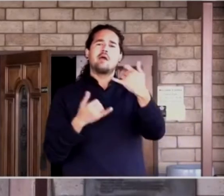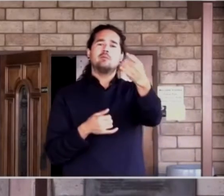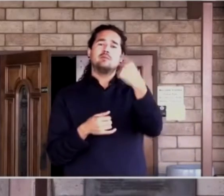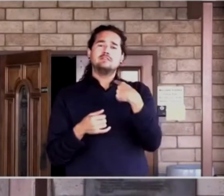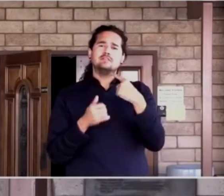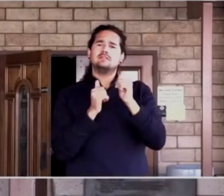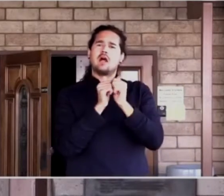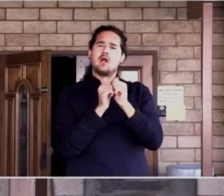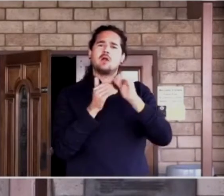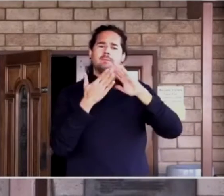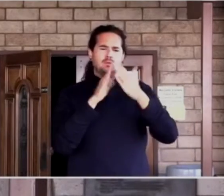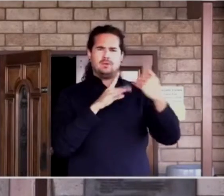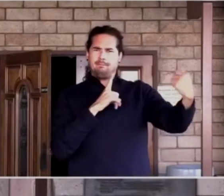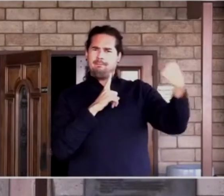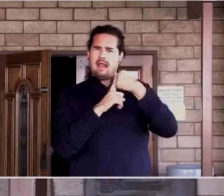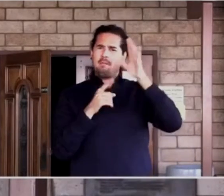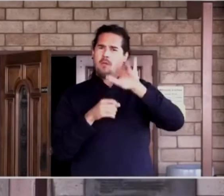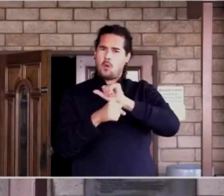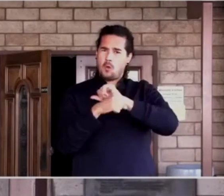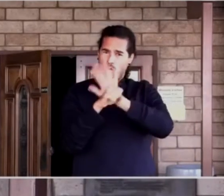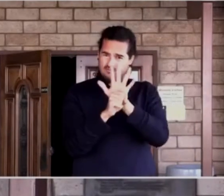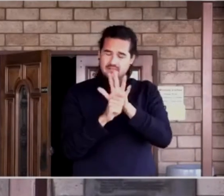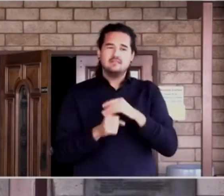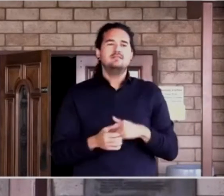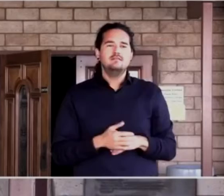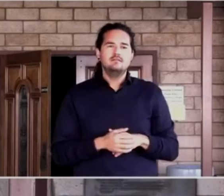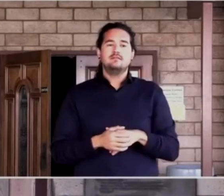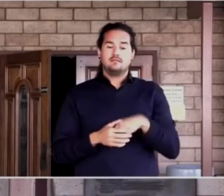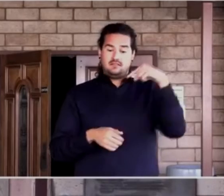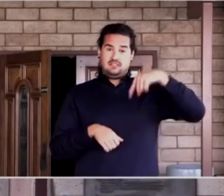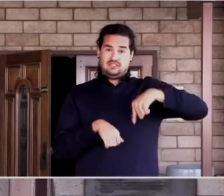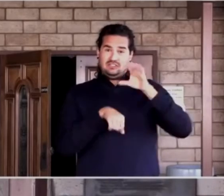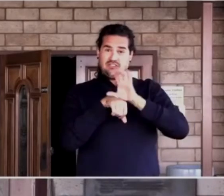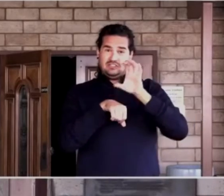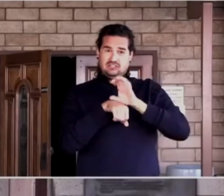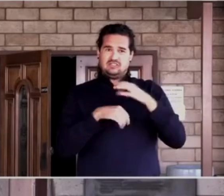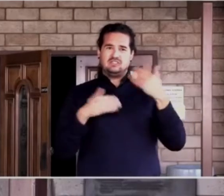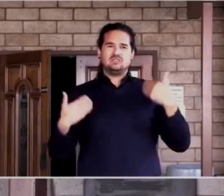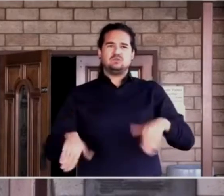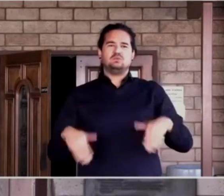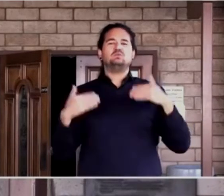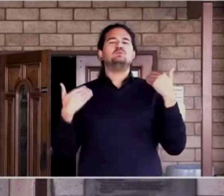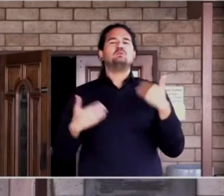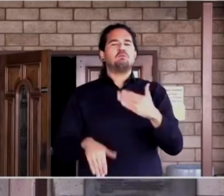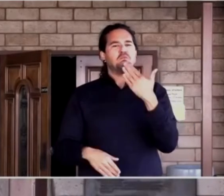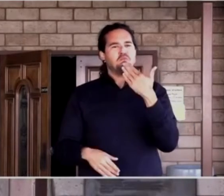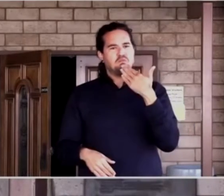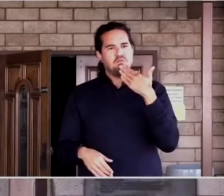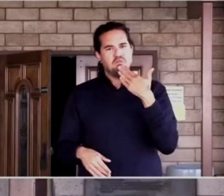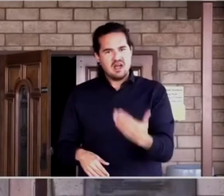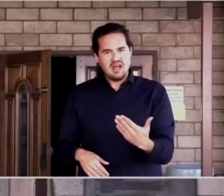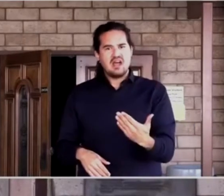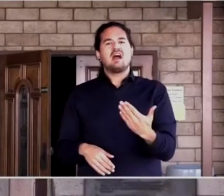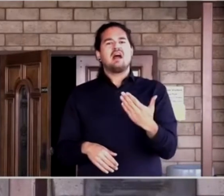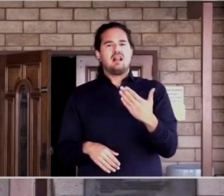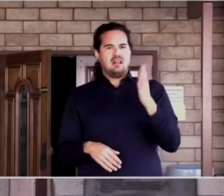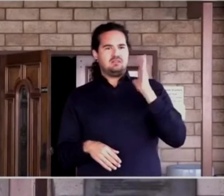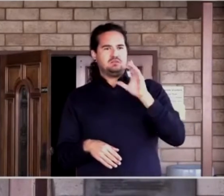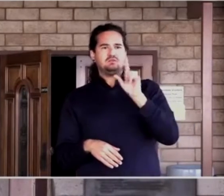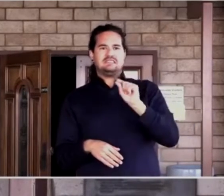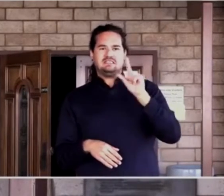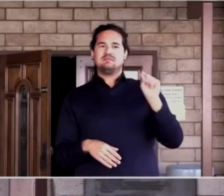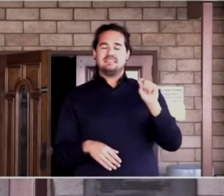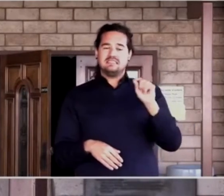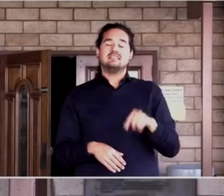church has really been well, 2020. We kind of made it through all right. And then we opened up this year and we had family